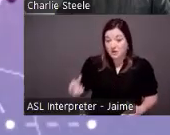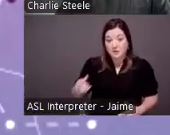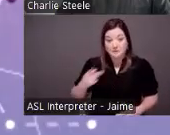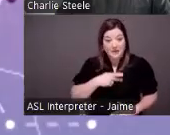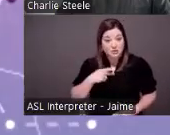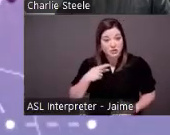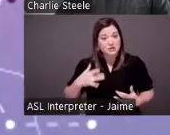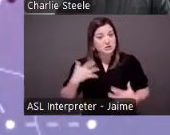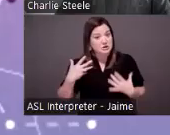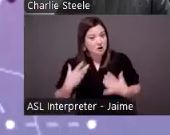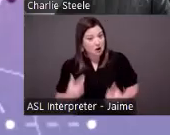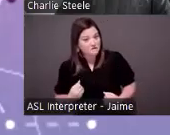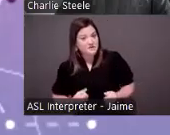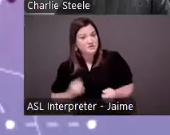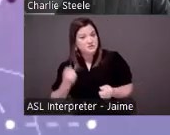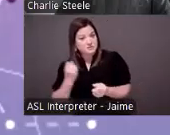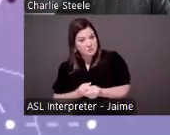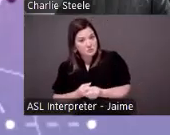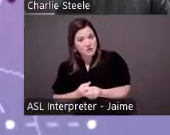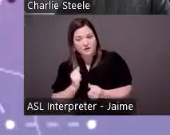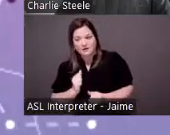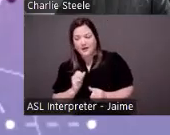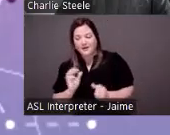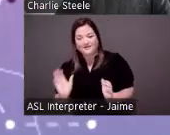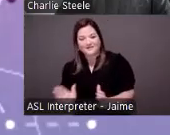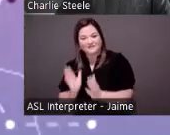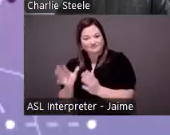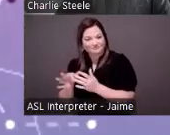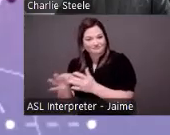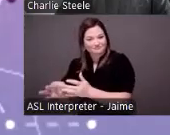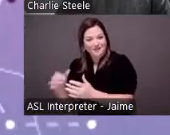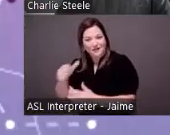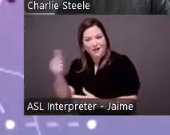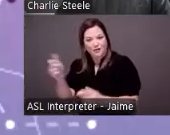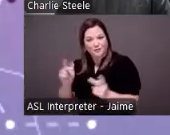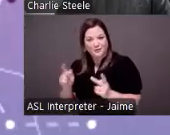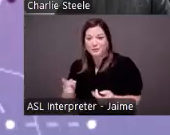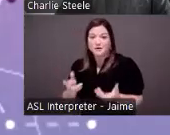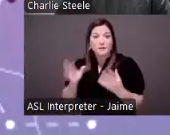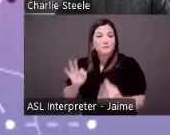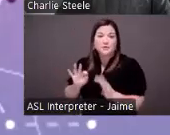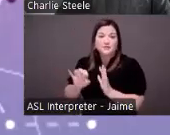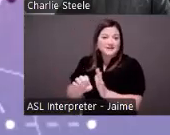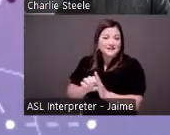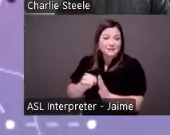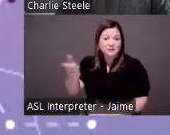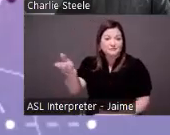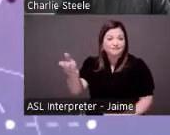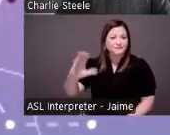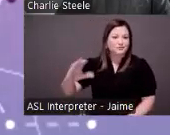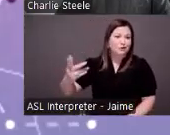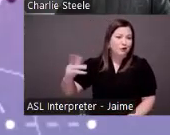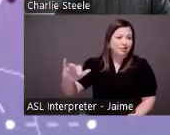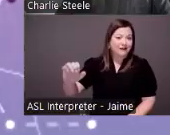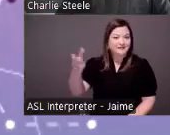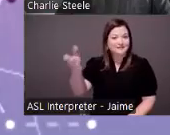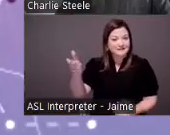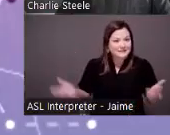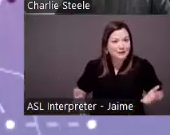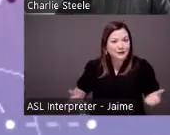they can guide and inspire others. And a perfect example of that is Charlie. Being here, he's guiding